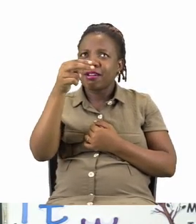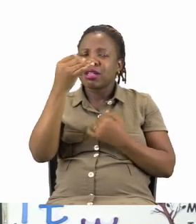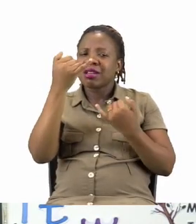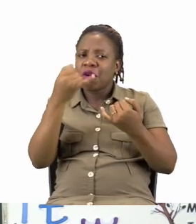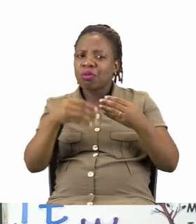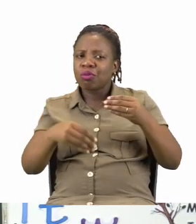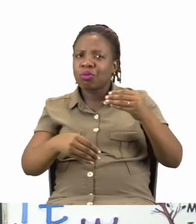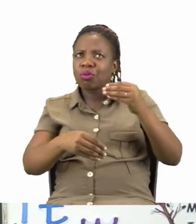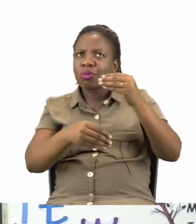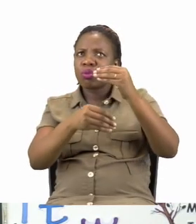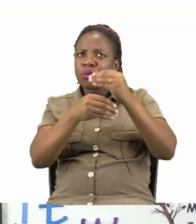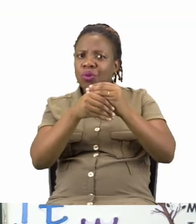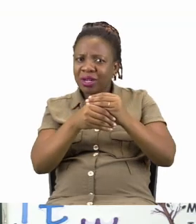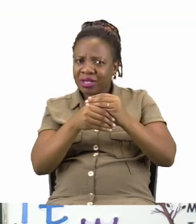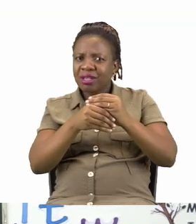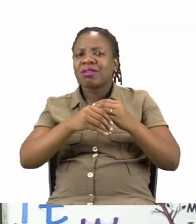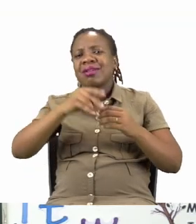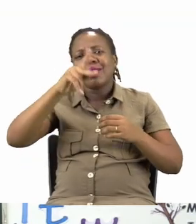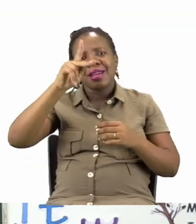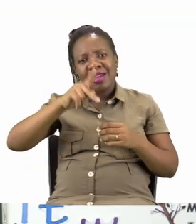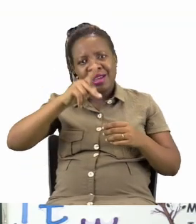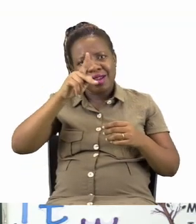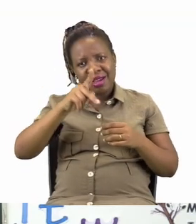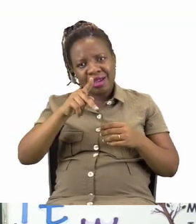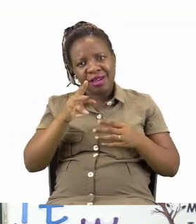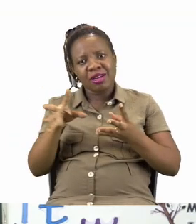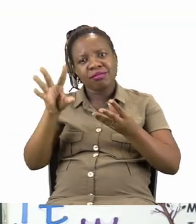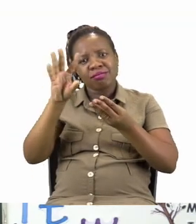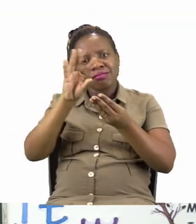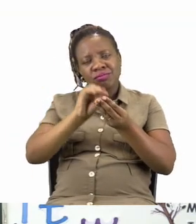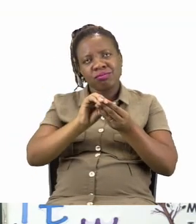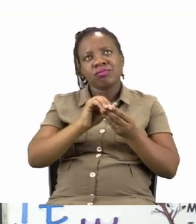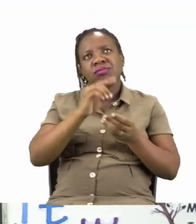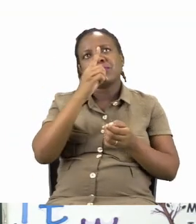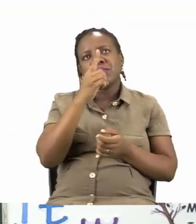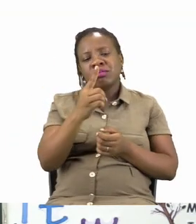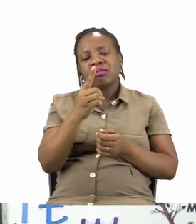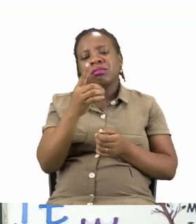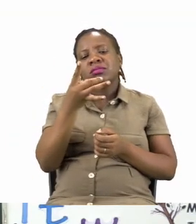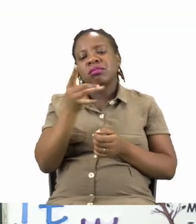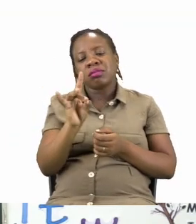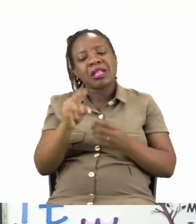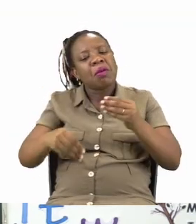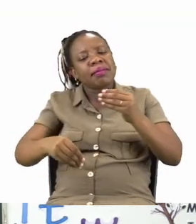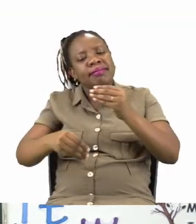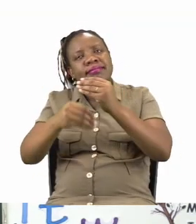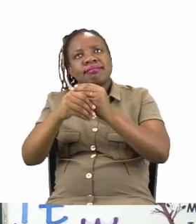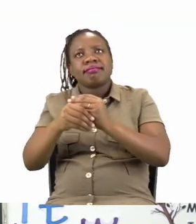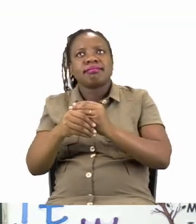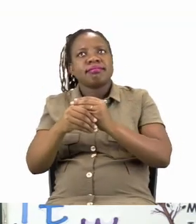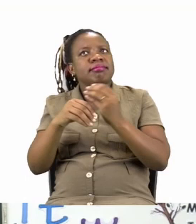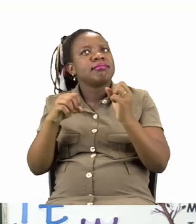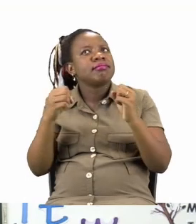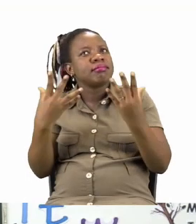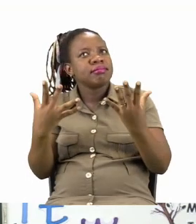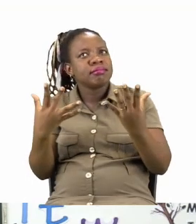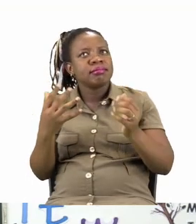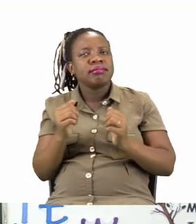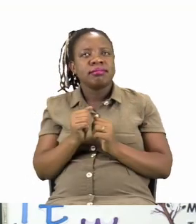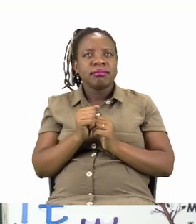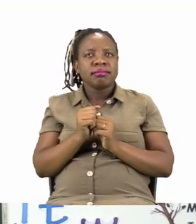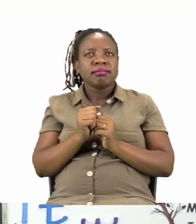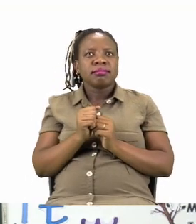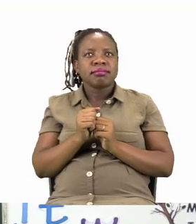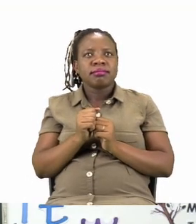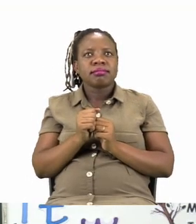add more to the number 10 to get to 18. So,